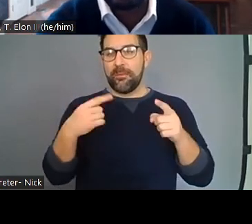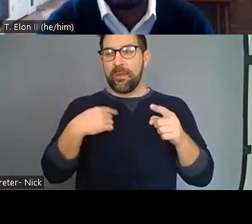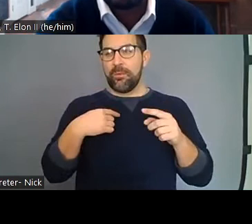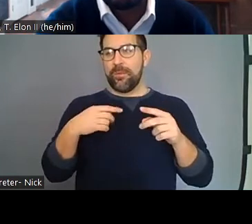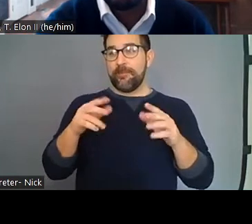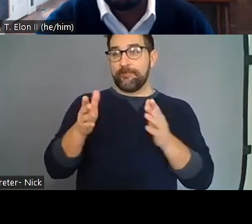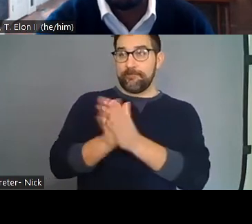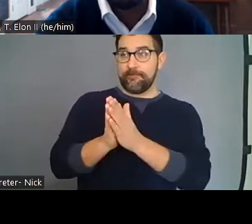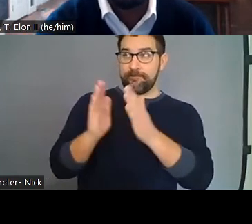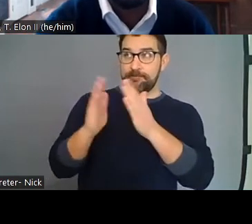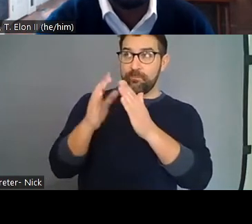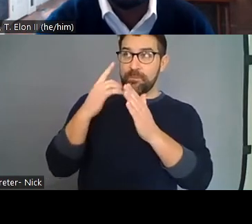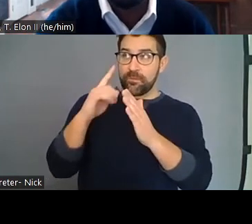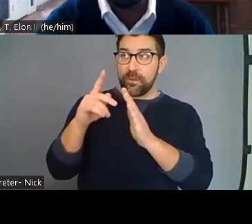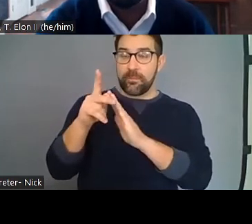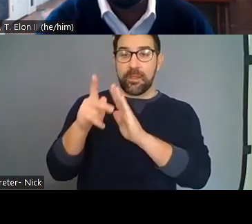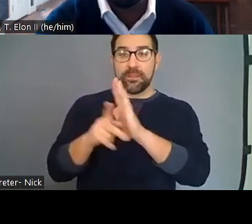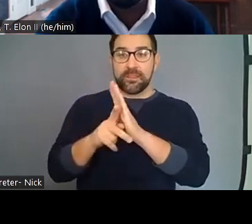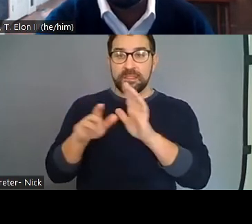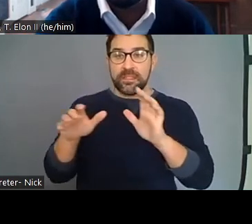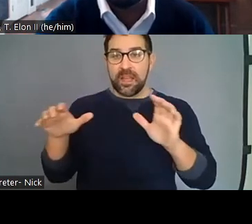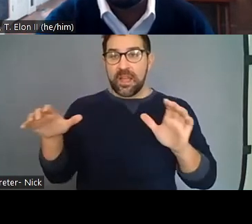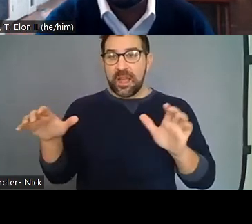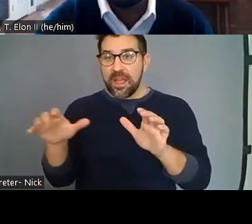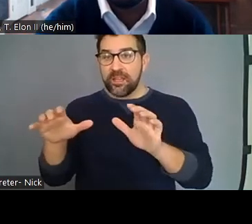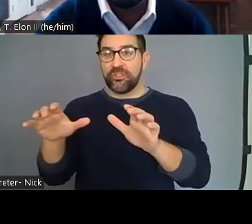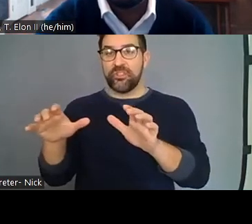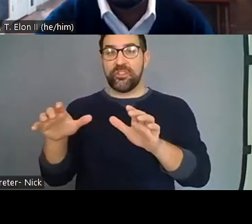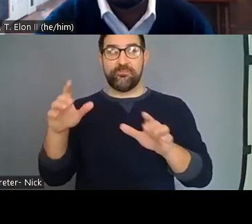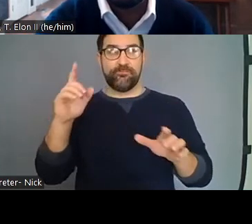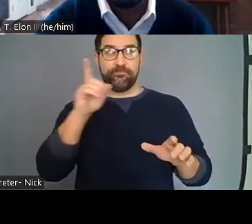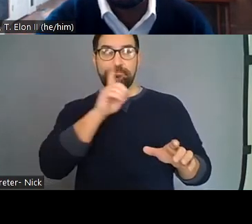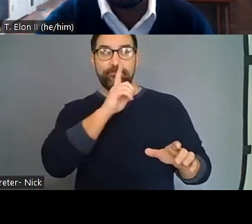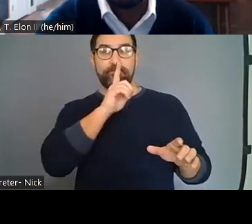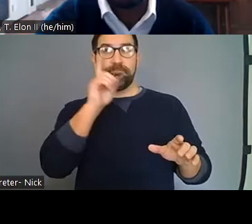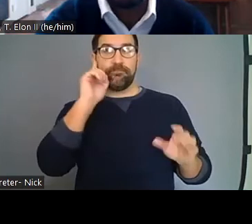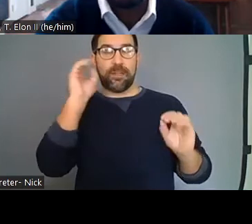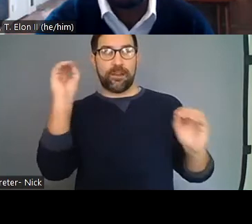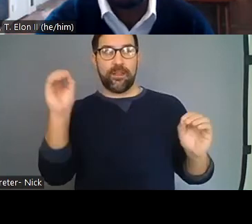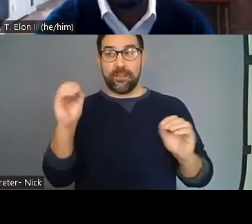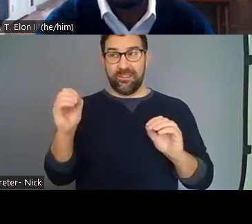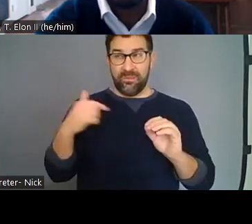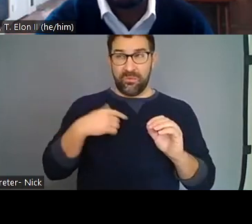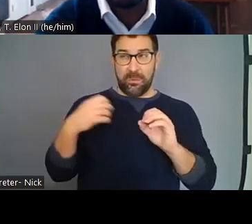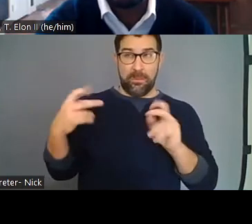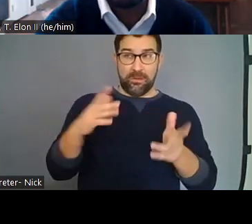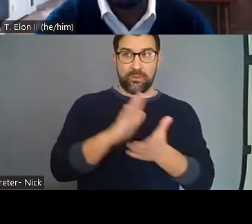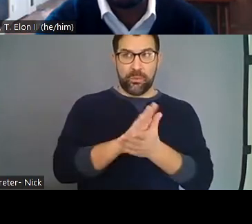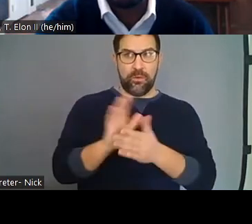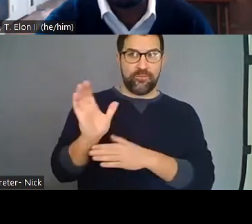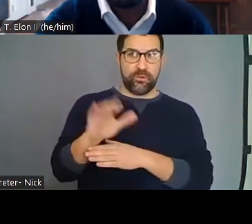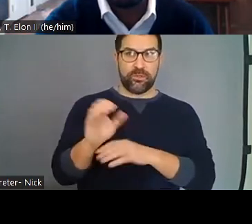for policies, action, and there was nothing. You know, we returned to school. We were kind of forced to go back to